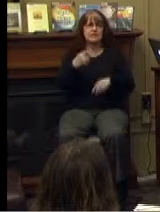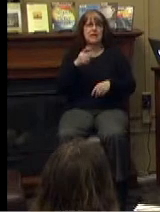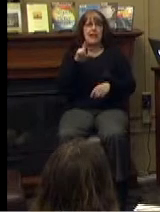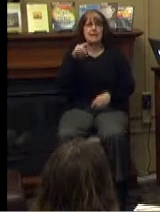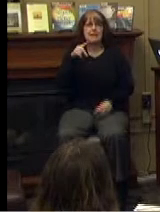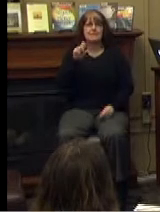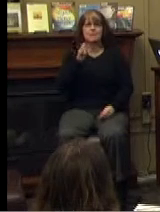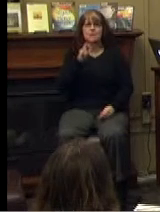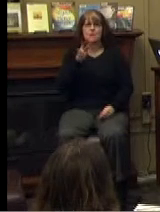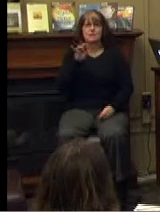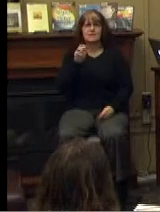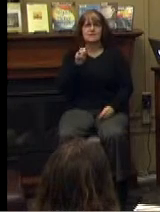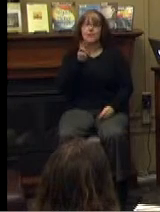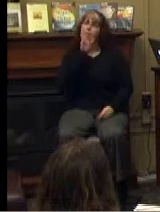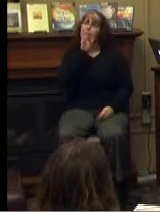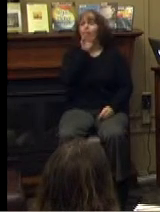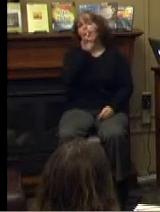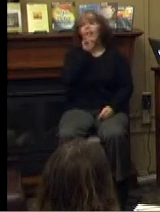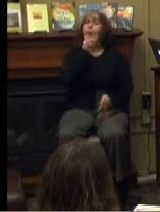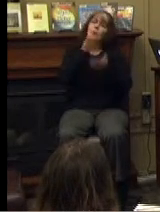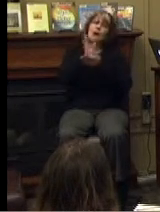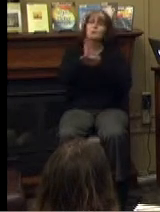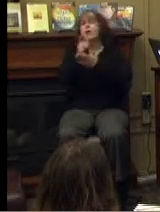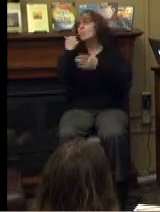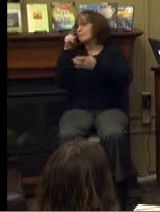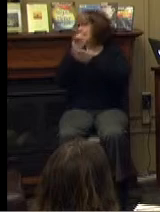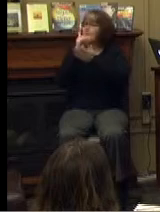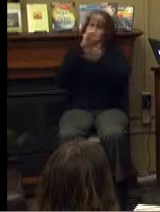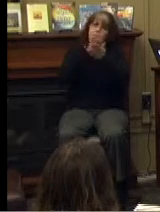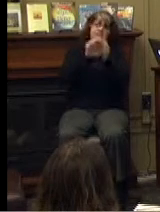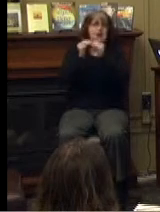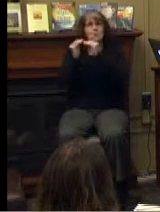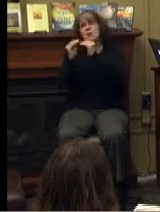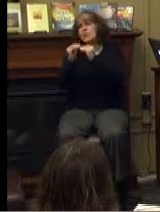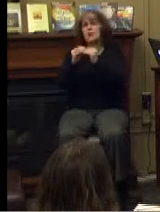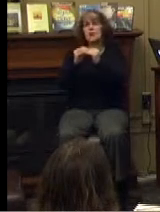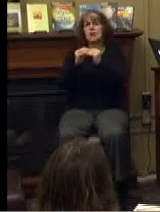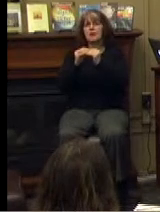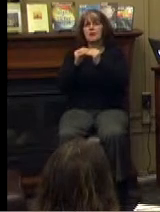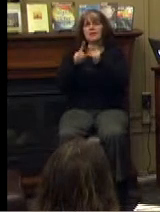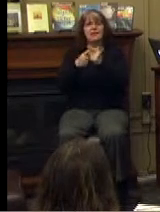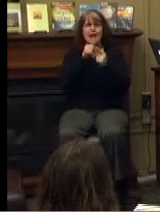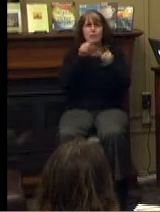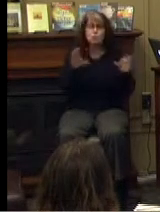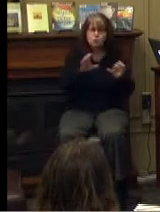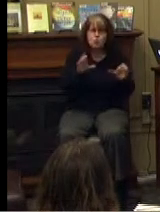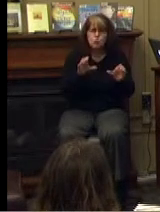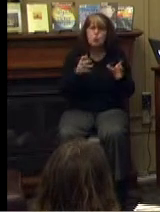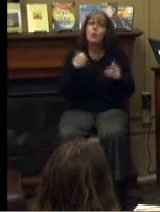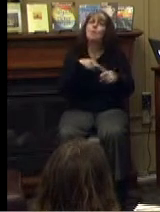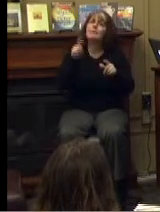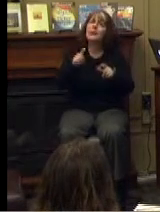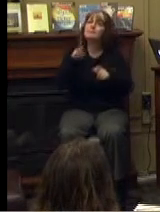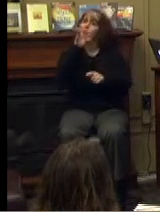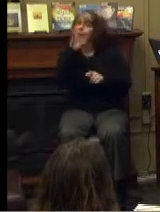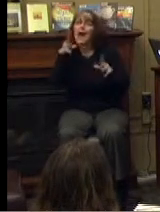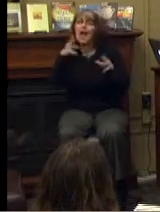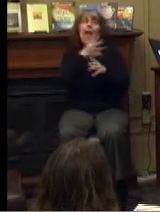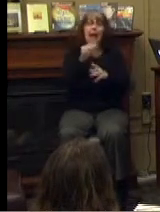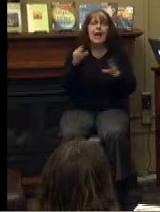in, you know, rights for everybody and everybody's treated equally. But we need to do it in our actions. We need to do it in the classroom, in